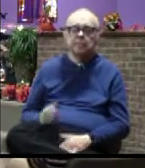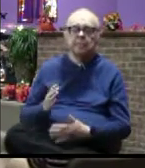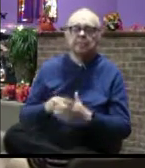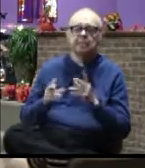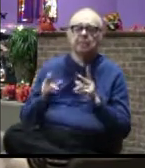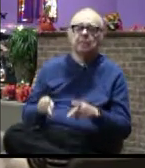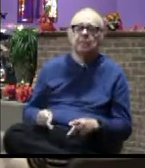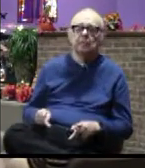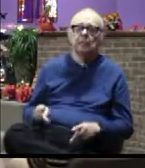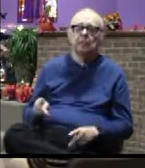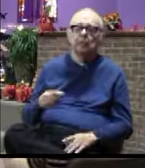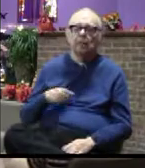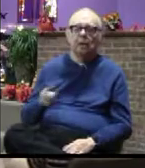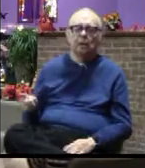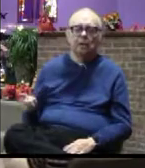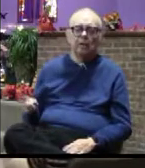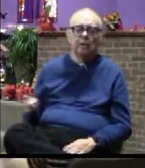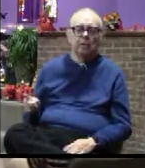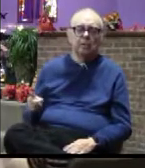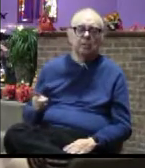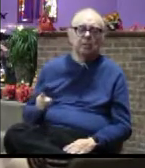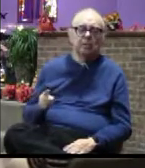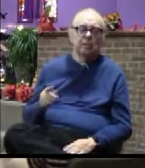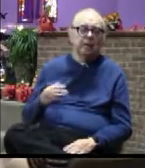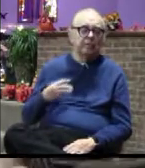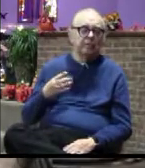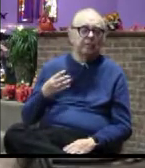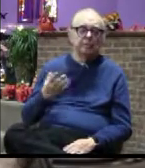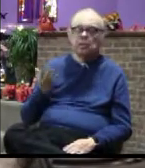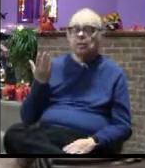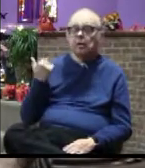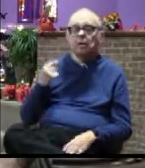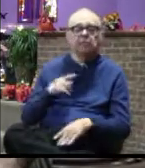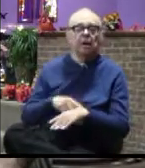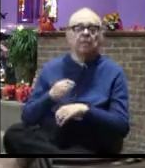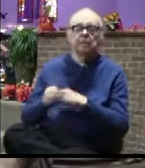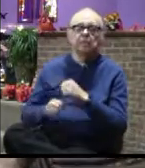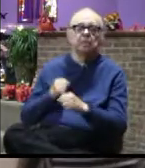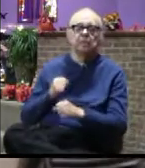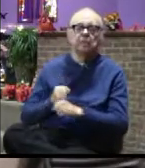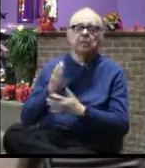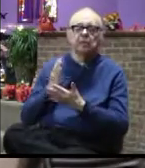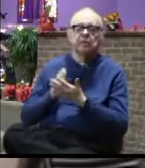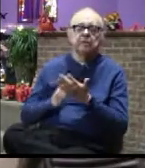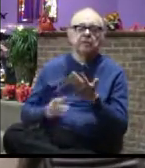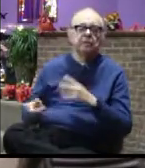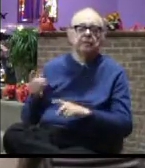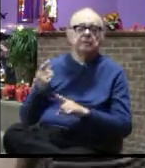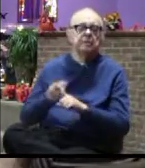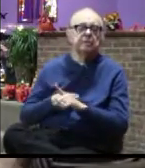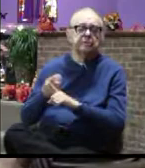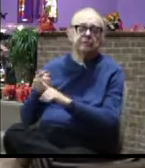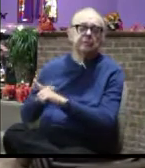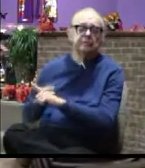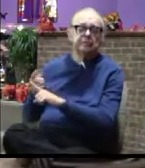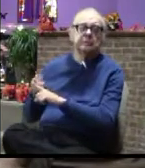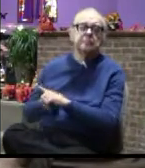for some of you it's been years for some of you it's been months